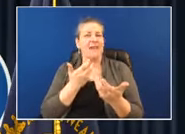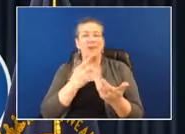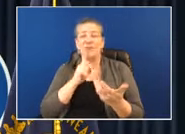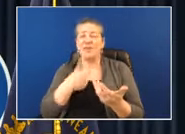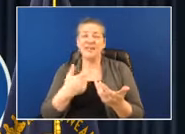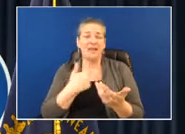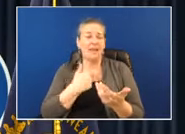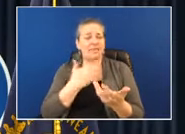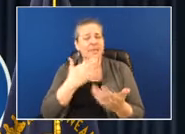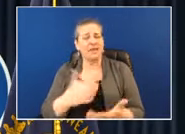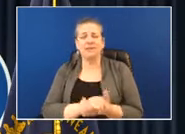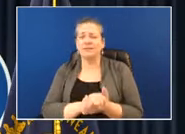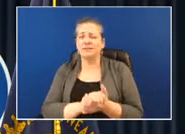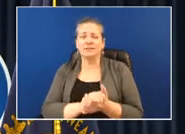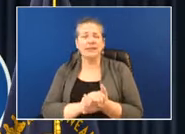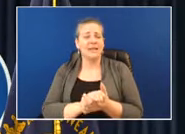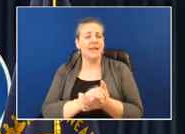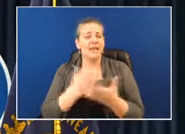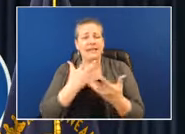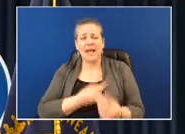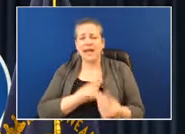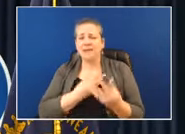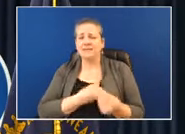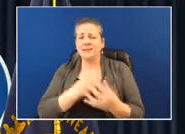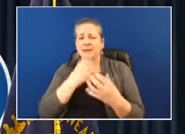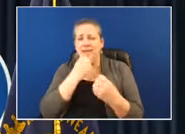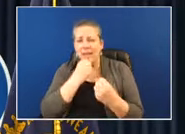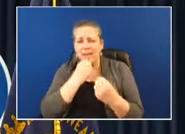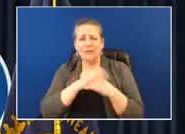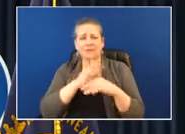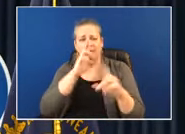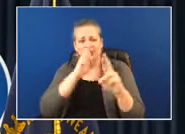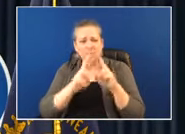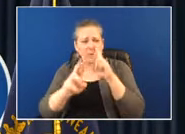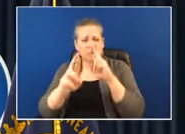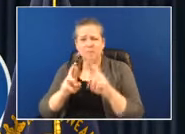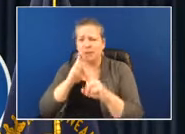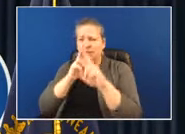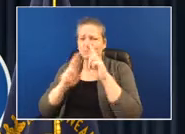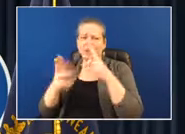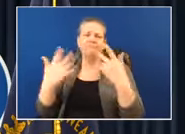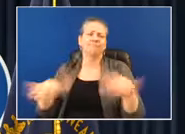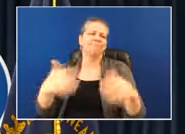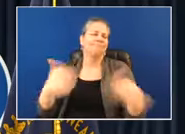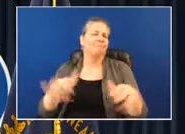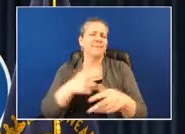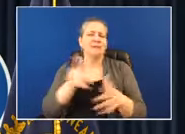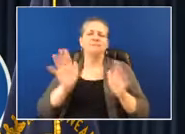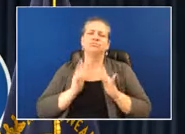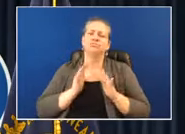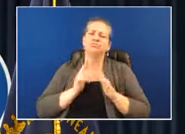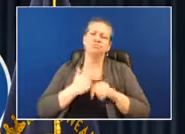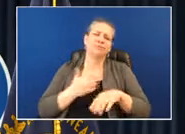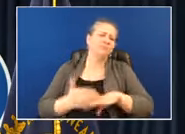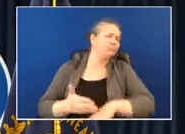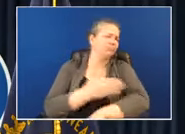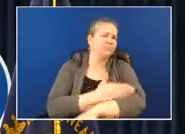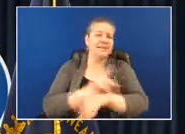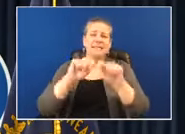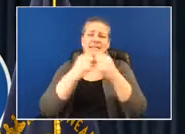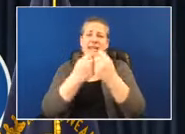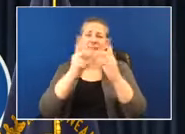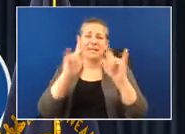through kindness and caring towards each other and a mutual respect, we can get farther and be better together. So thank you, Team Kentucky. It's great to be here